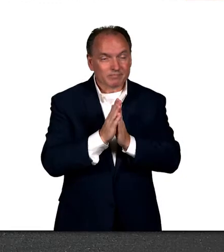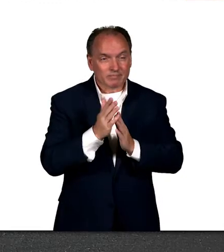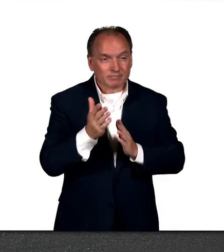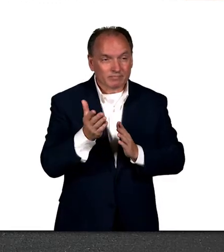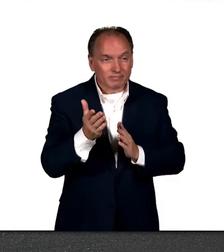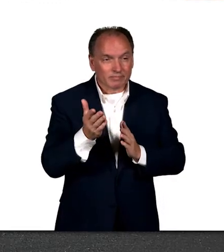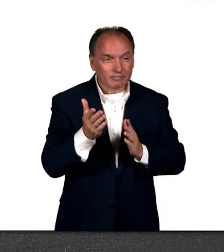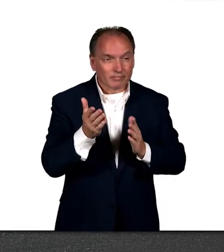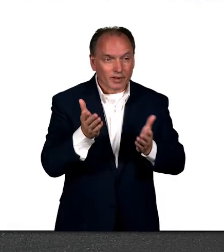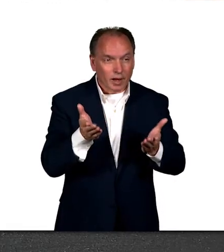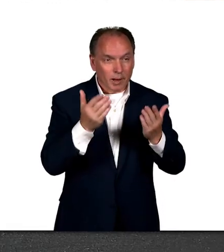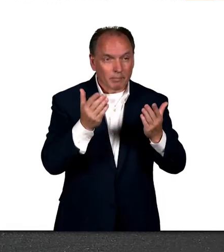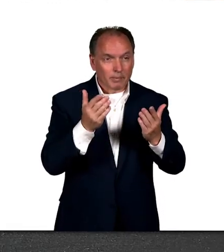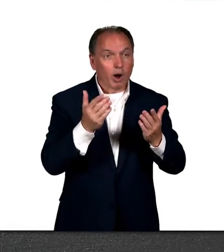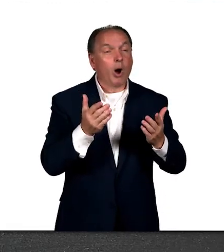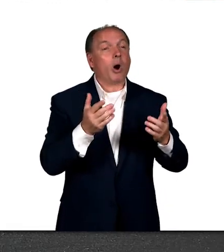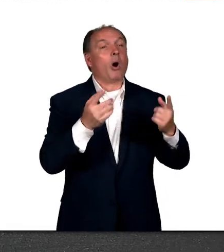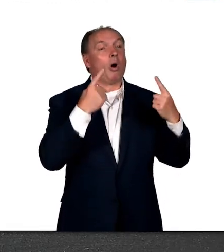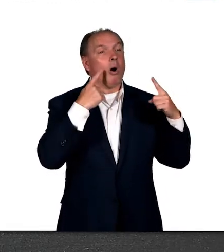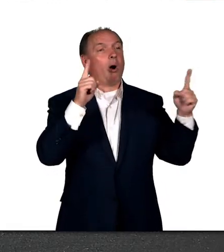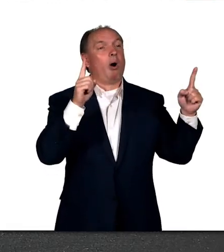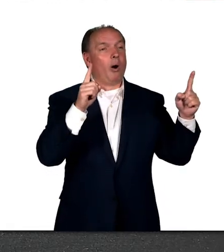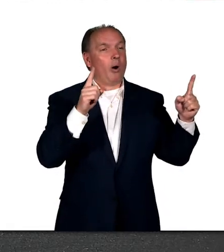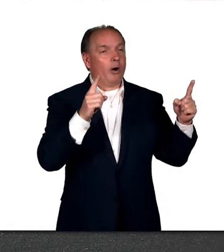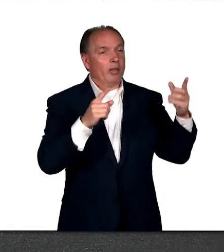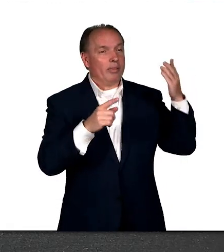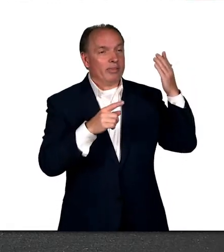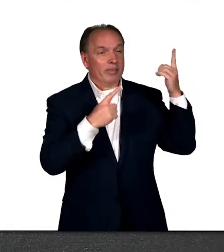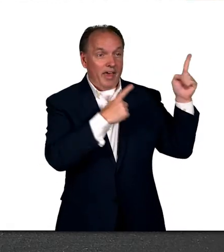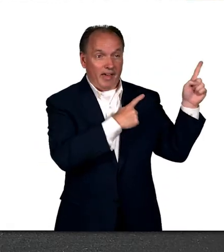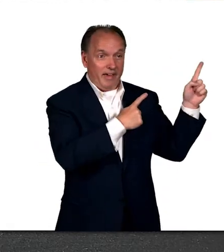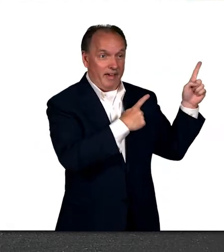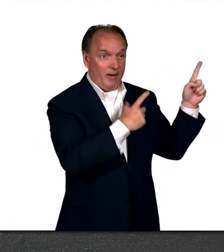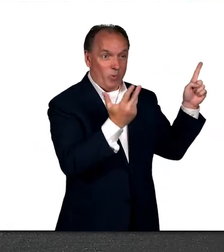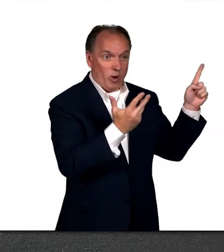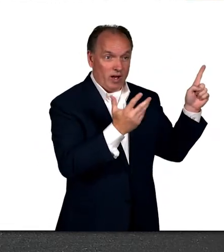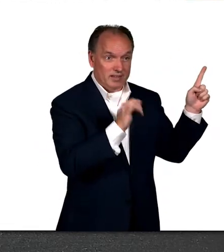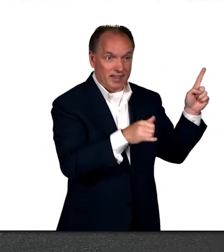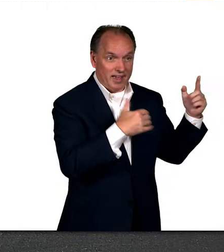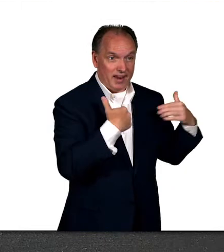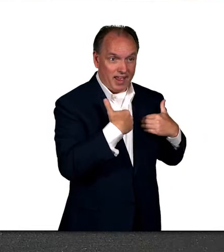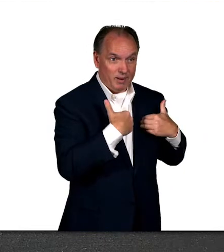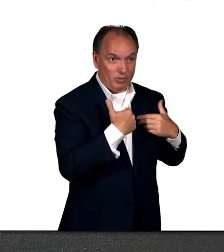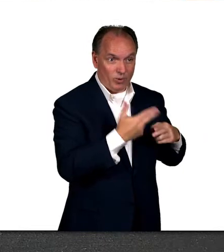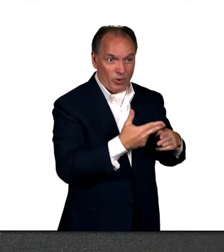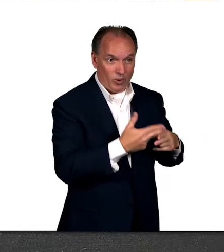along here. Going the wrong way. There it is. What animal is that?